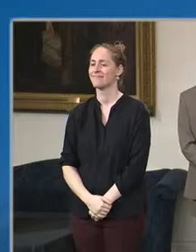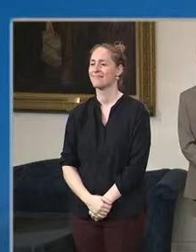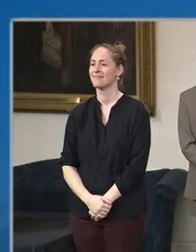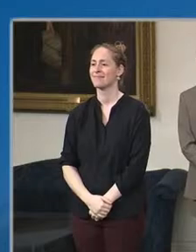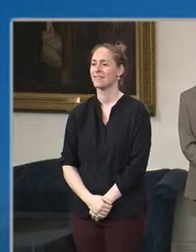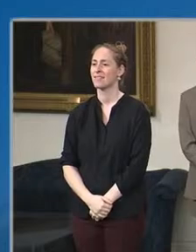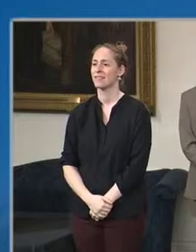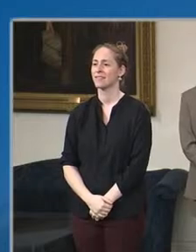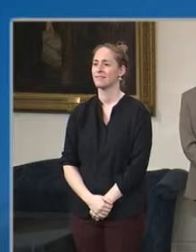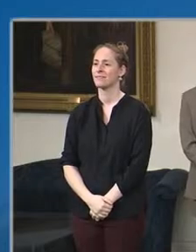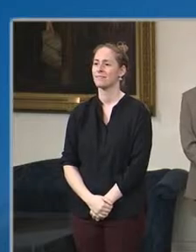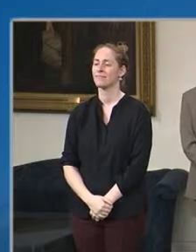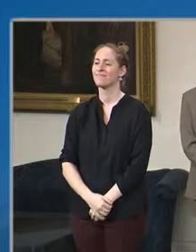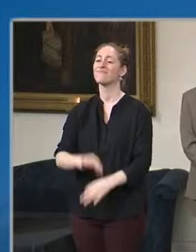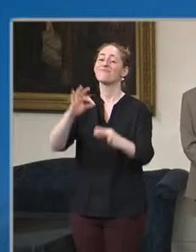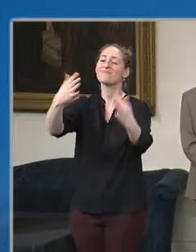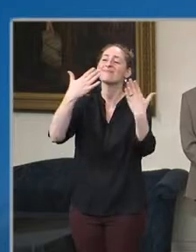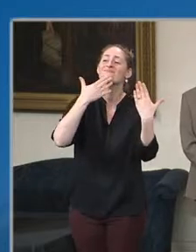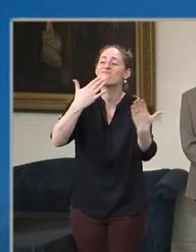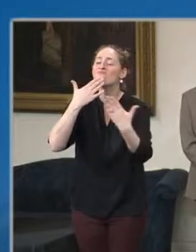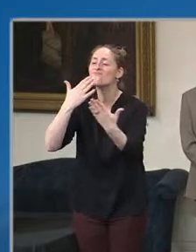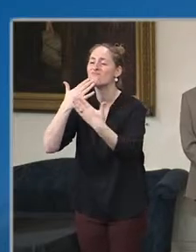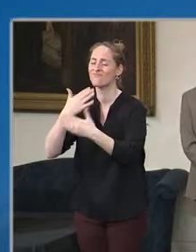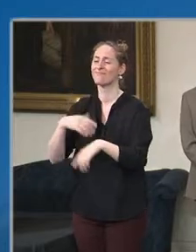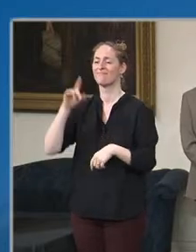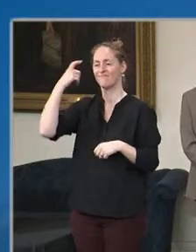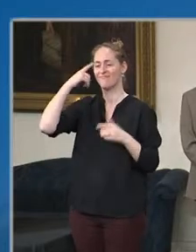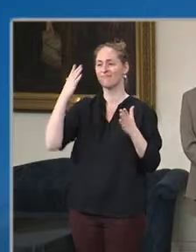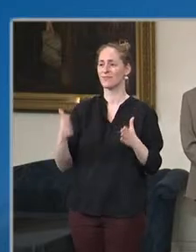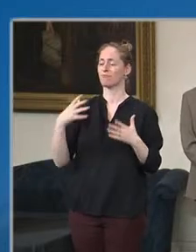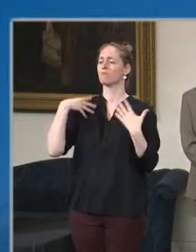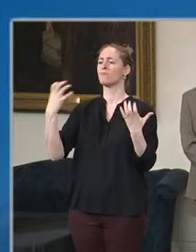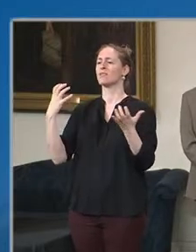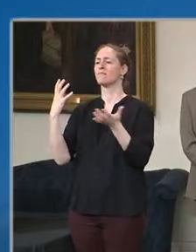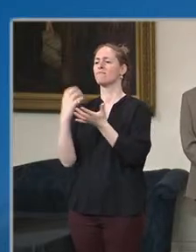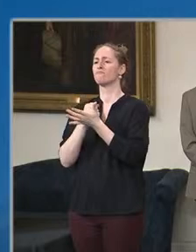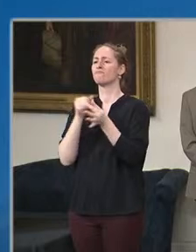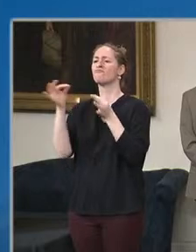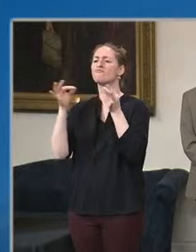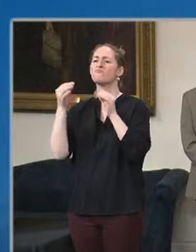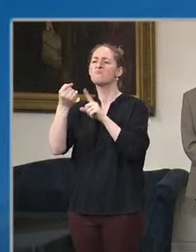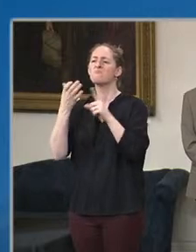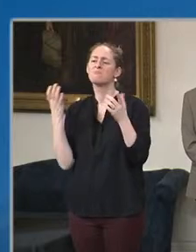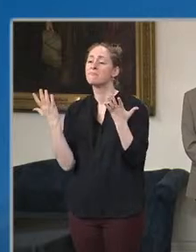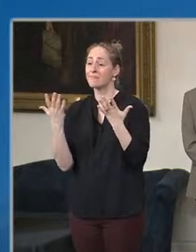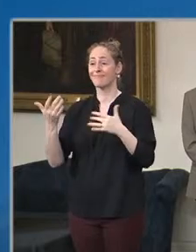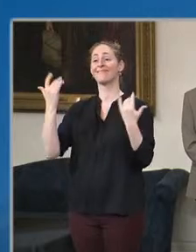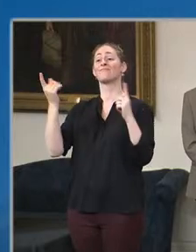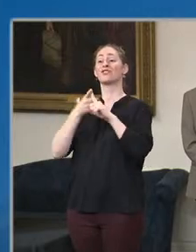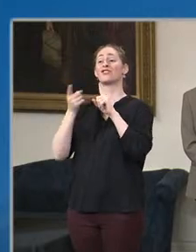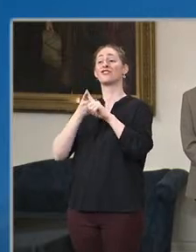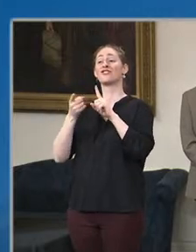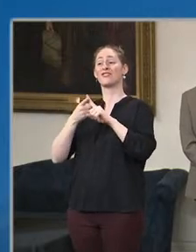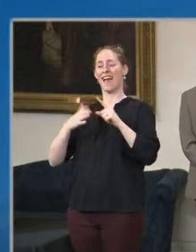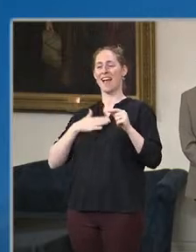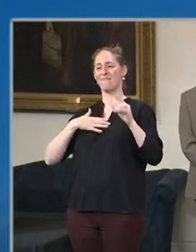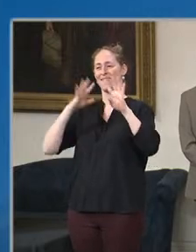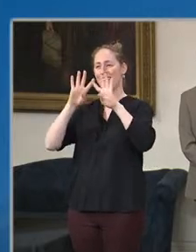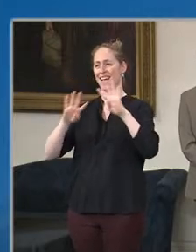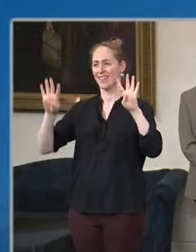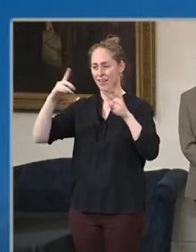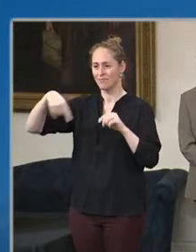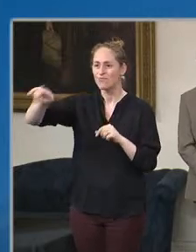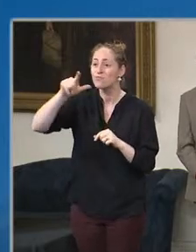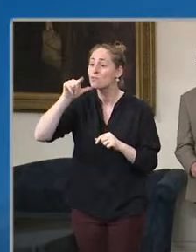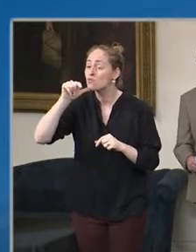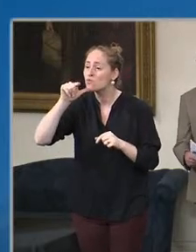Great. Thank you, Governor. I'd like to also say happy Hanukkah to our friends celebrating tonight and throughout the rest of the